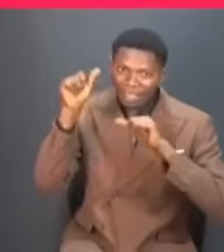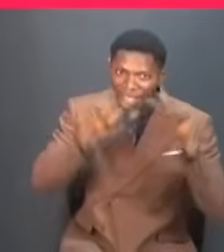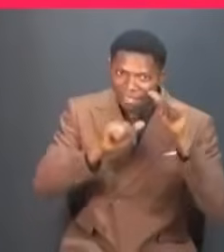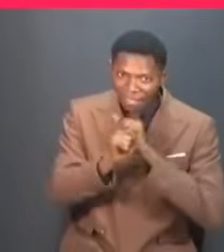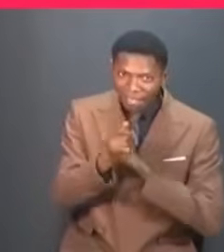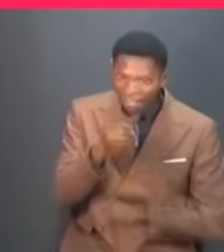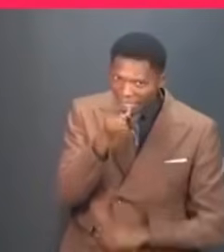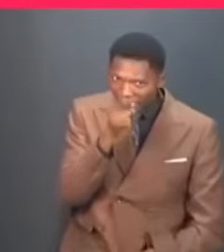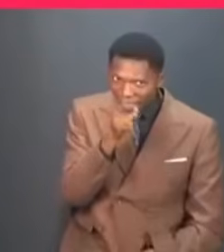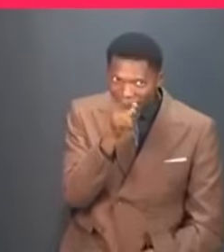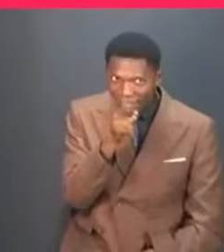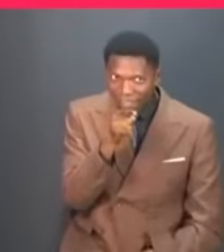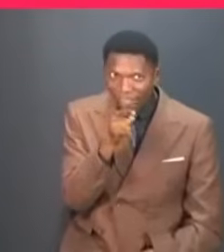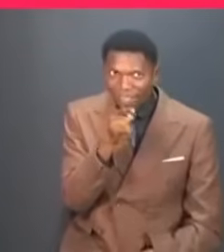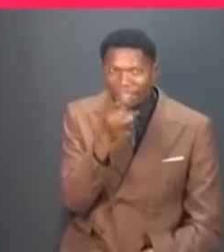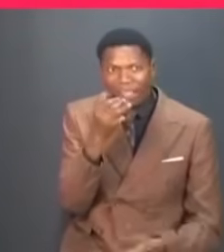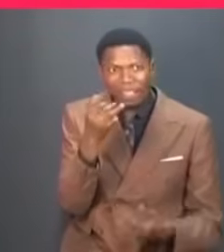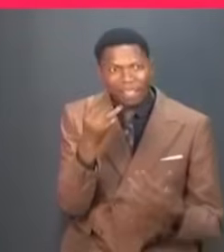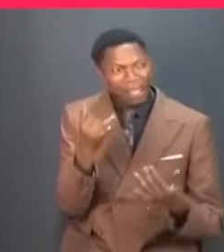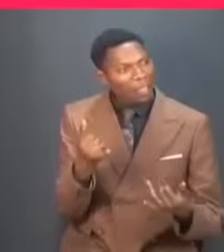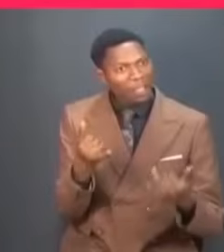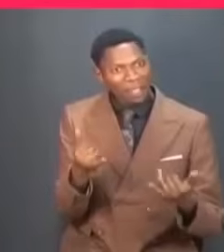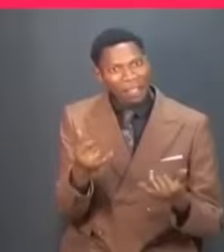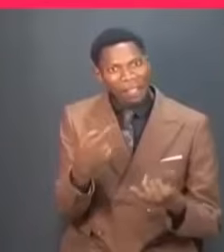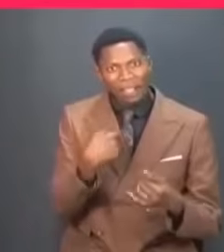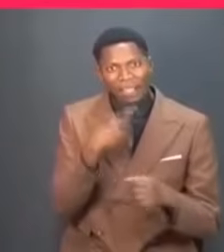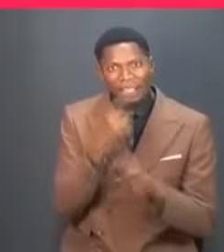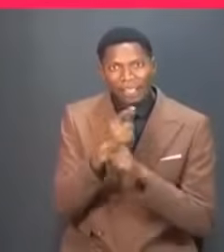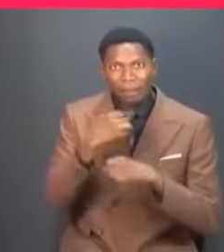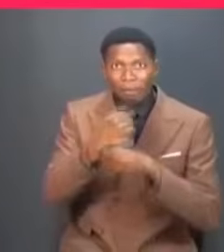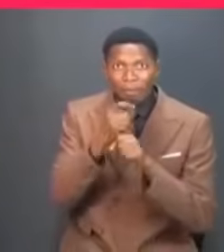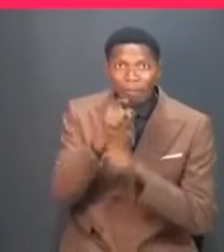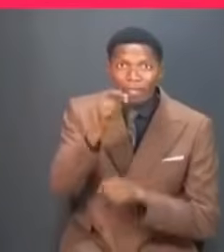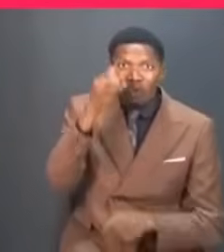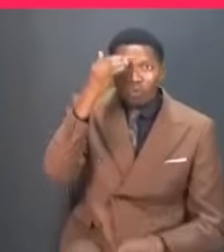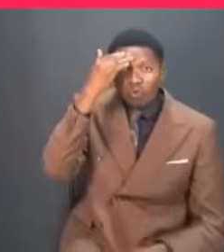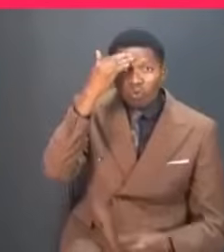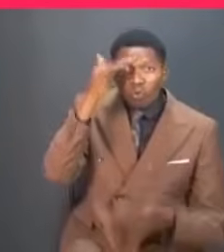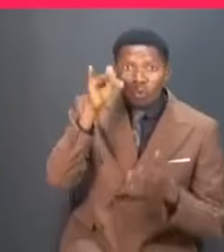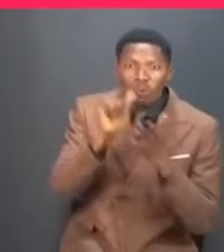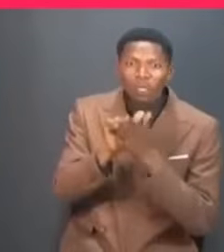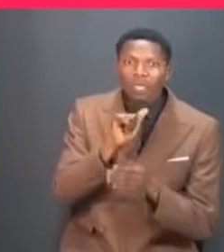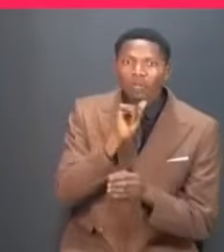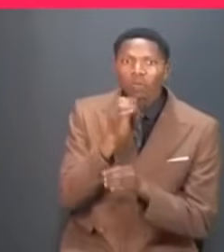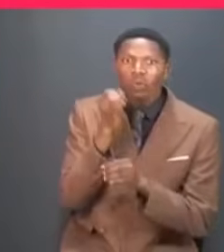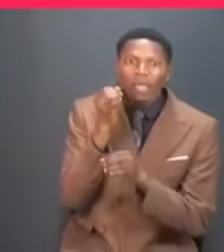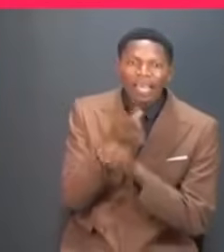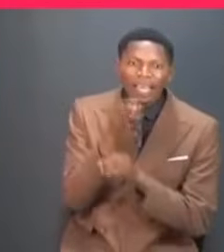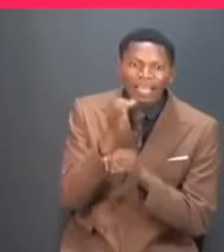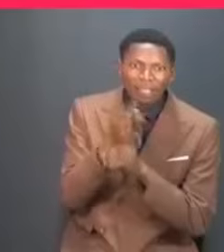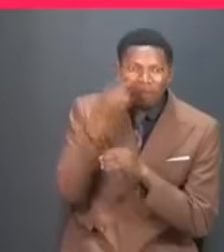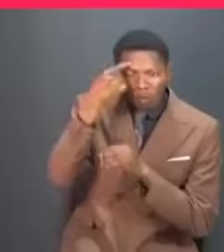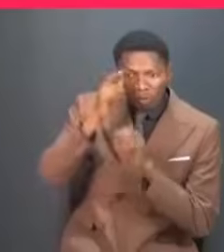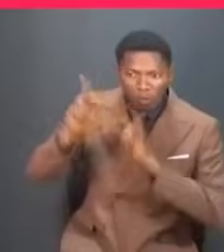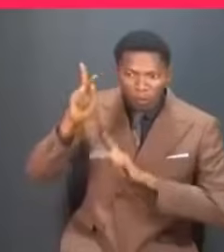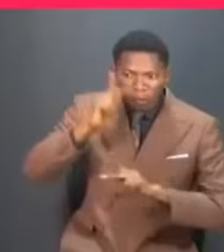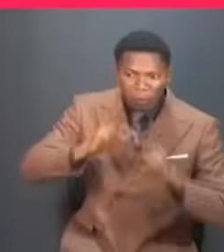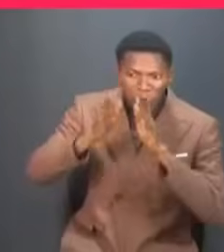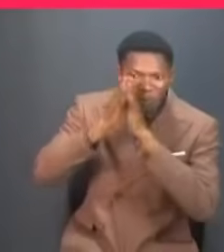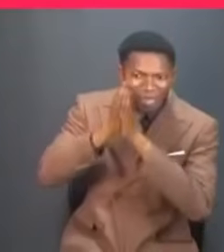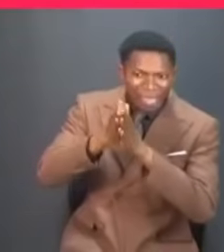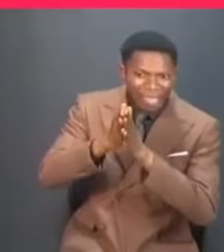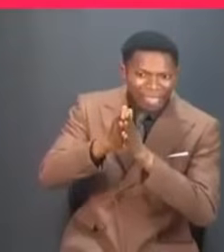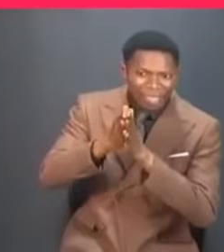and I've just made him to know that it's not advisable for people to ask questions, are you